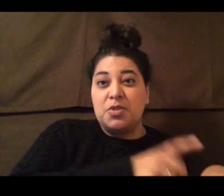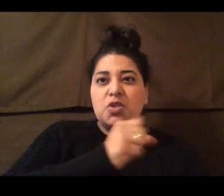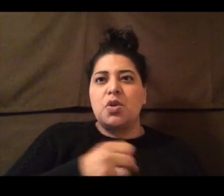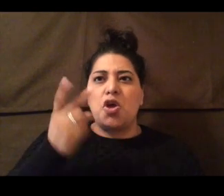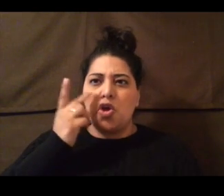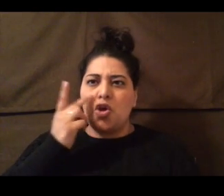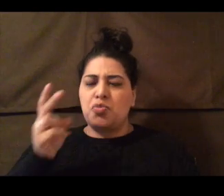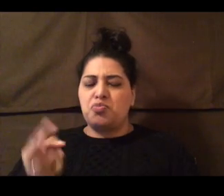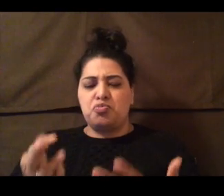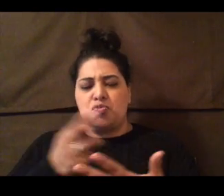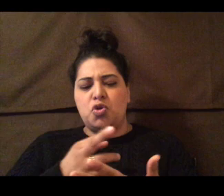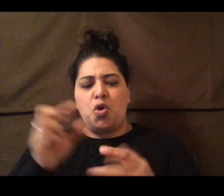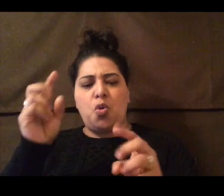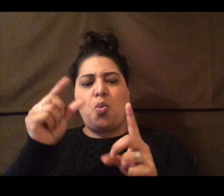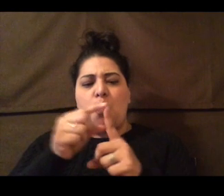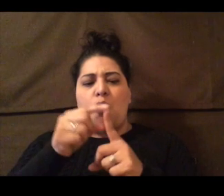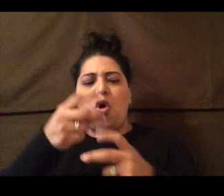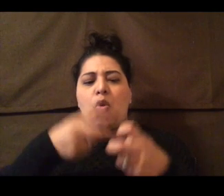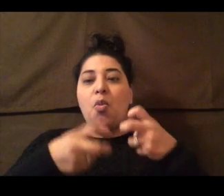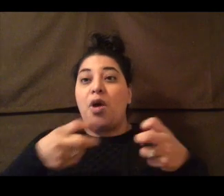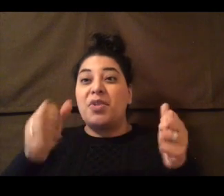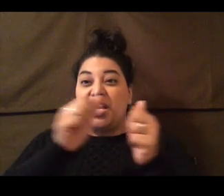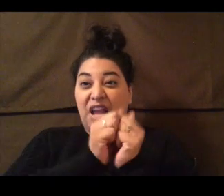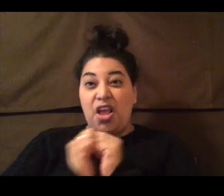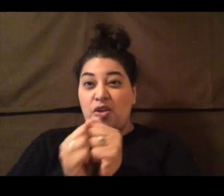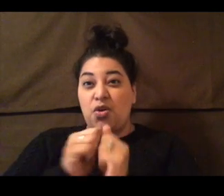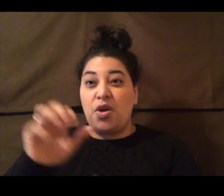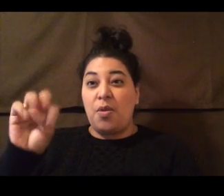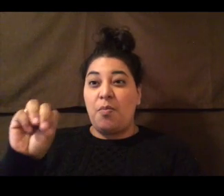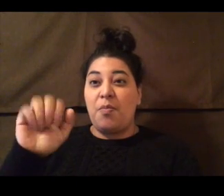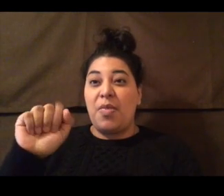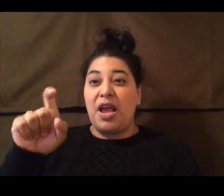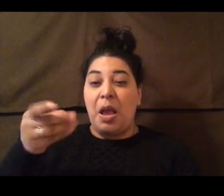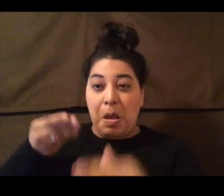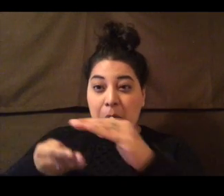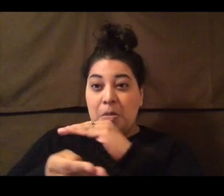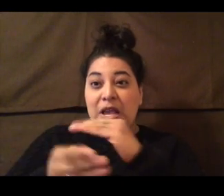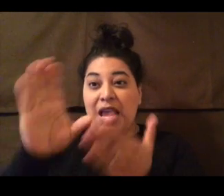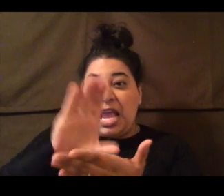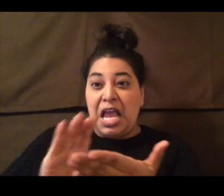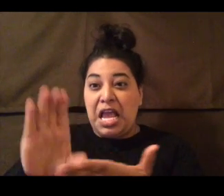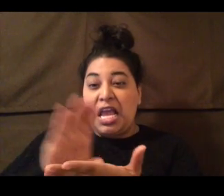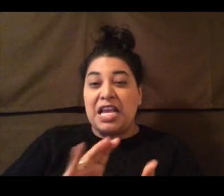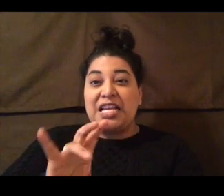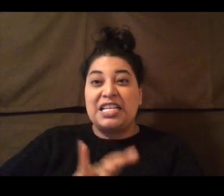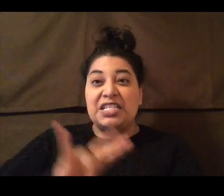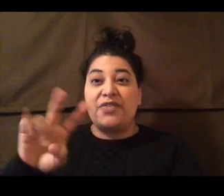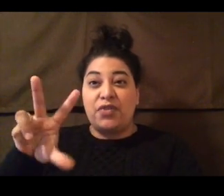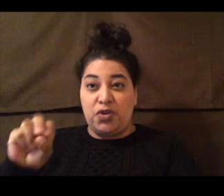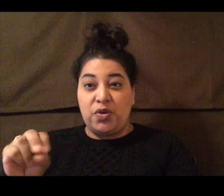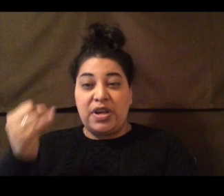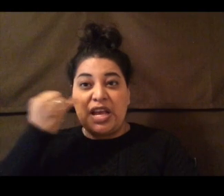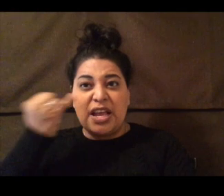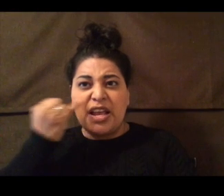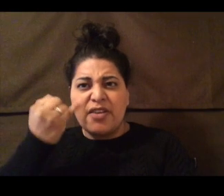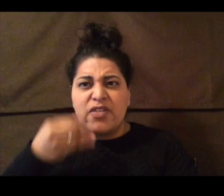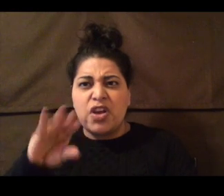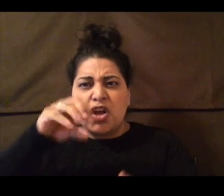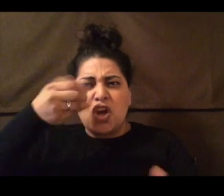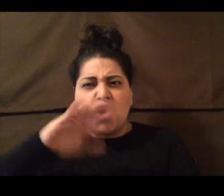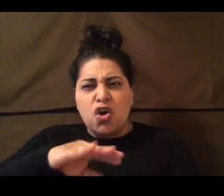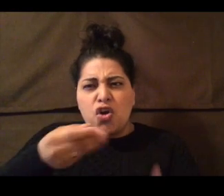together. Max finished baking a cake at 7:30 p.m. If Max baked the cake for a total of 90